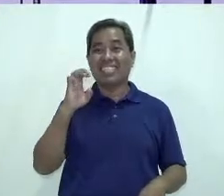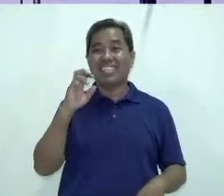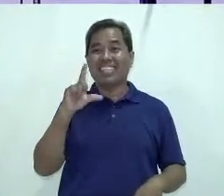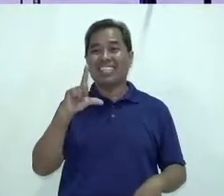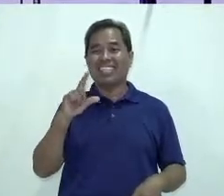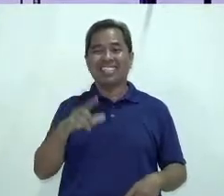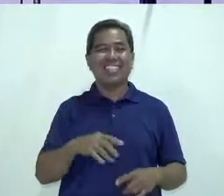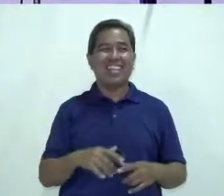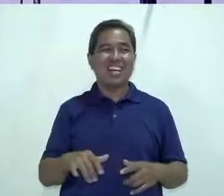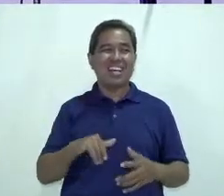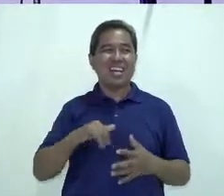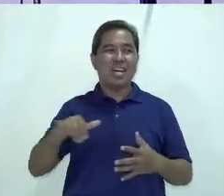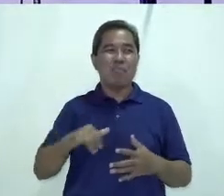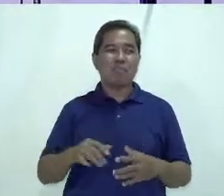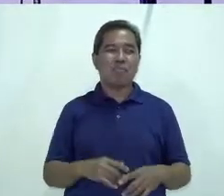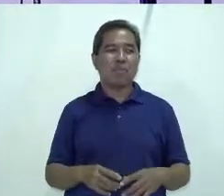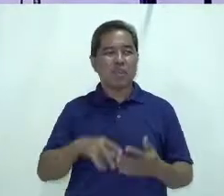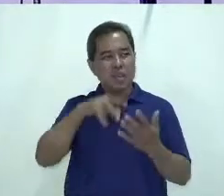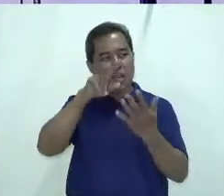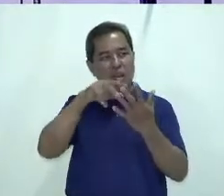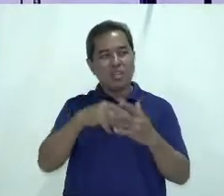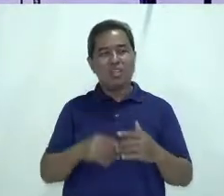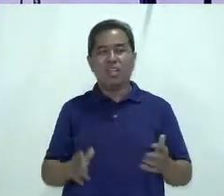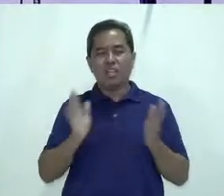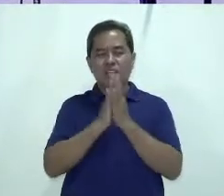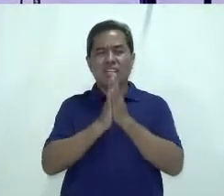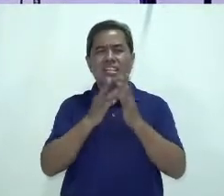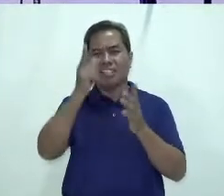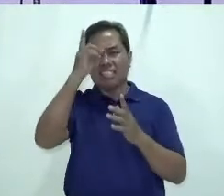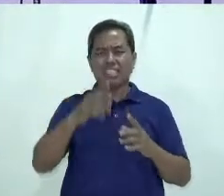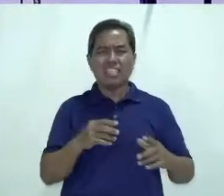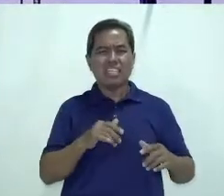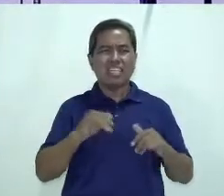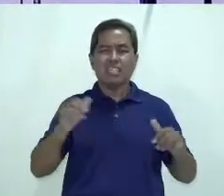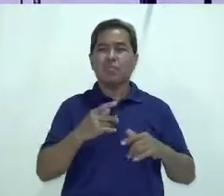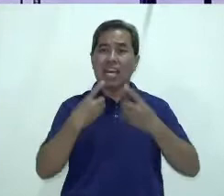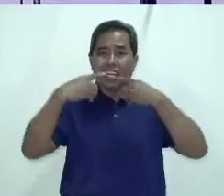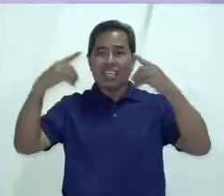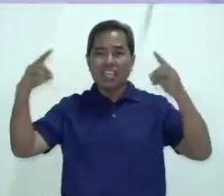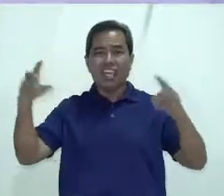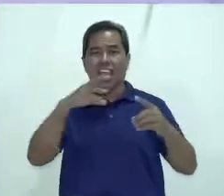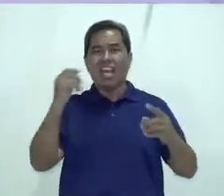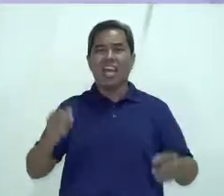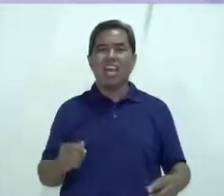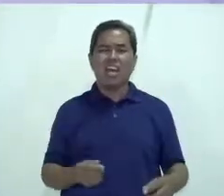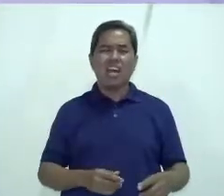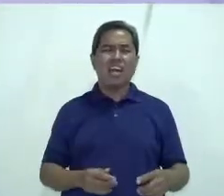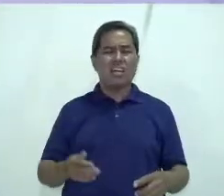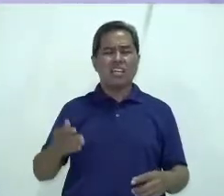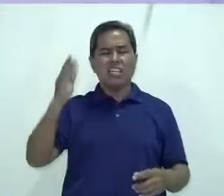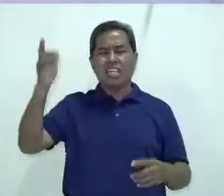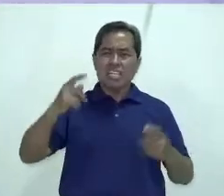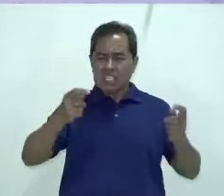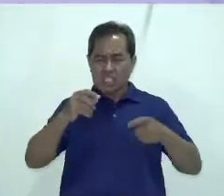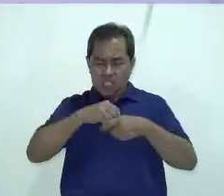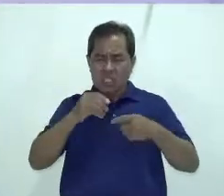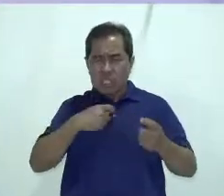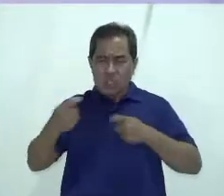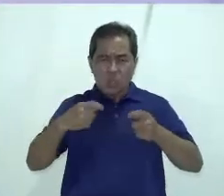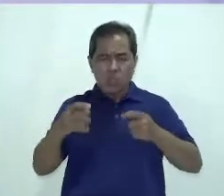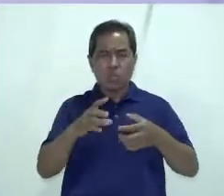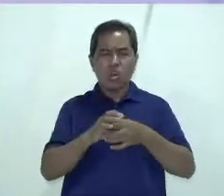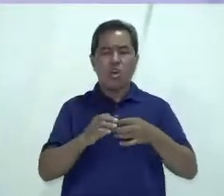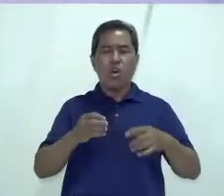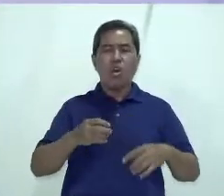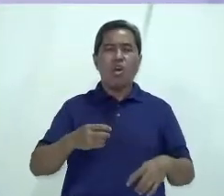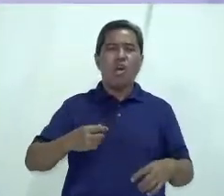it is a little bit longer, but I want to read it right now. It says, praising God is my declaration and acknowledgement that he is sovereign and in control of everything